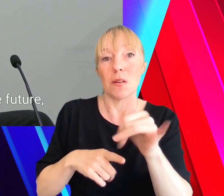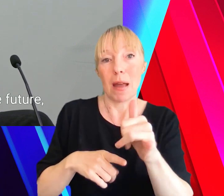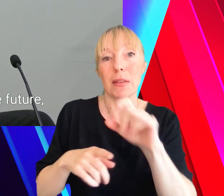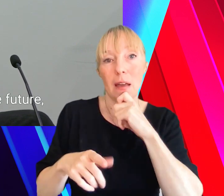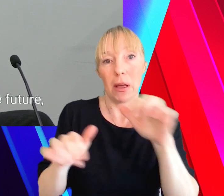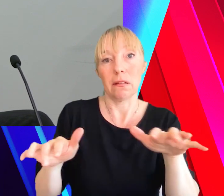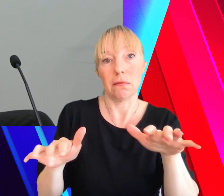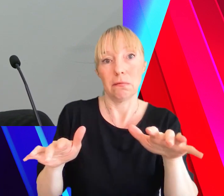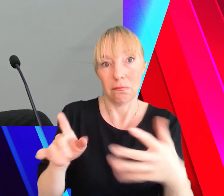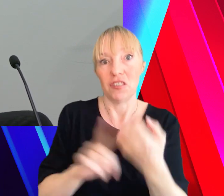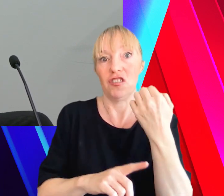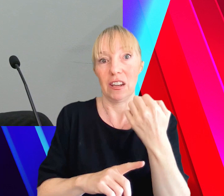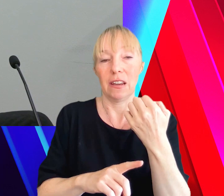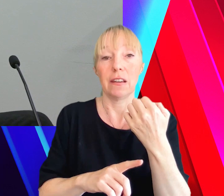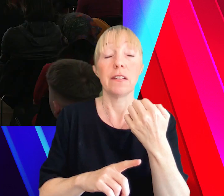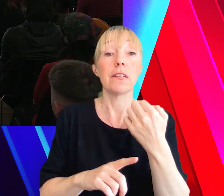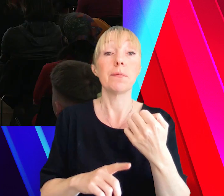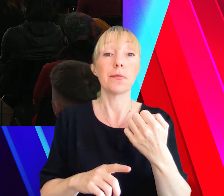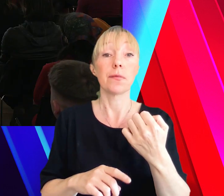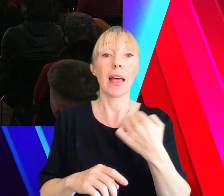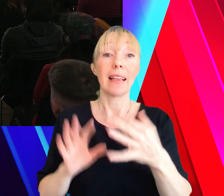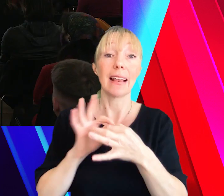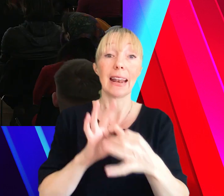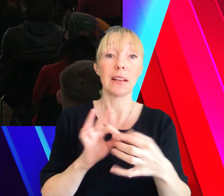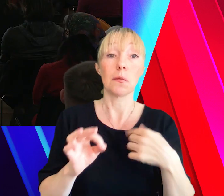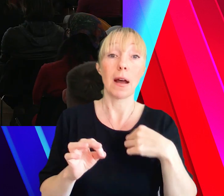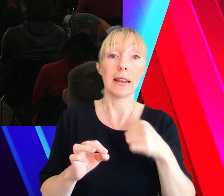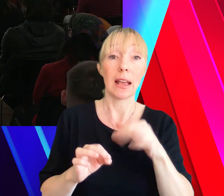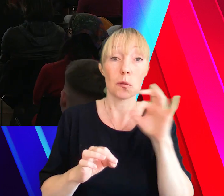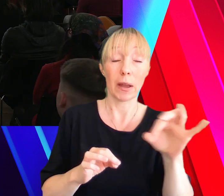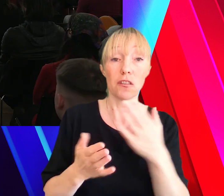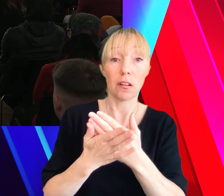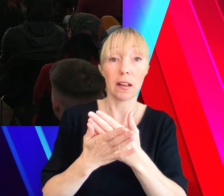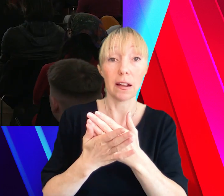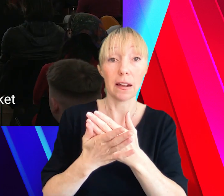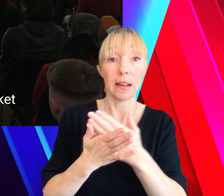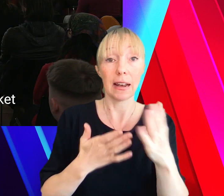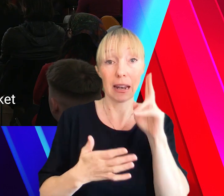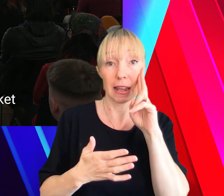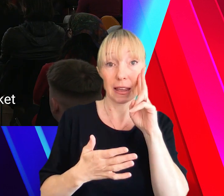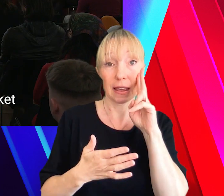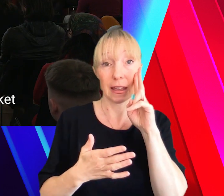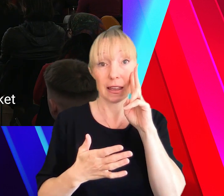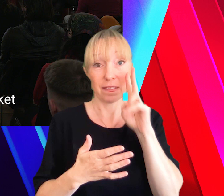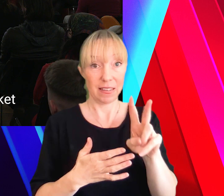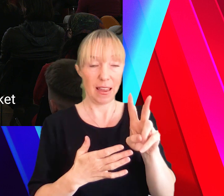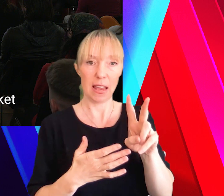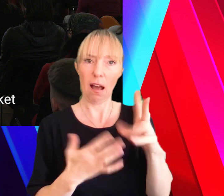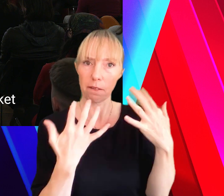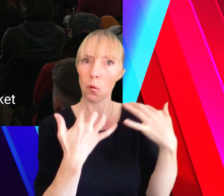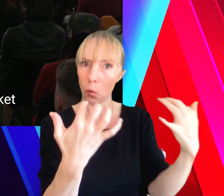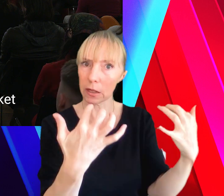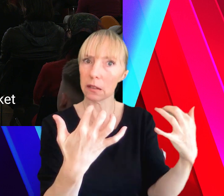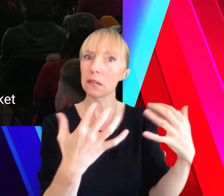right at some point in the future, but they're not there yet. But I guess like that leads me on to, clearly people sort of seen that there